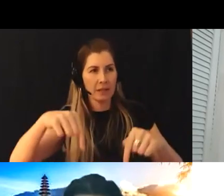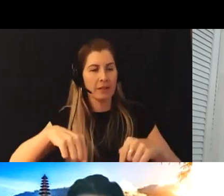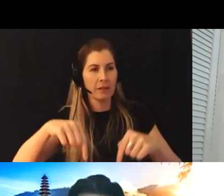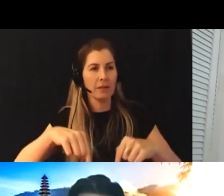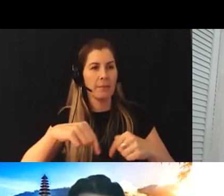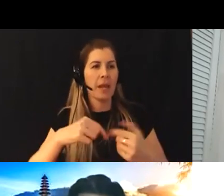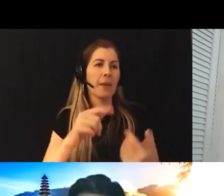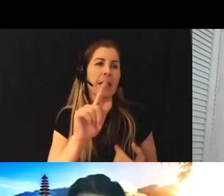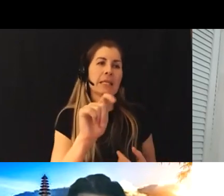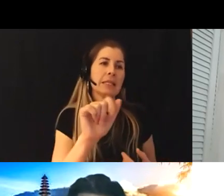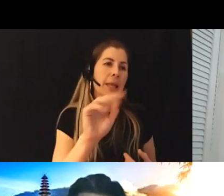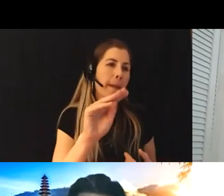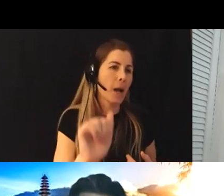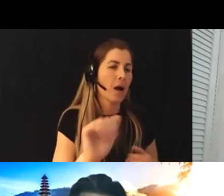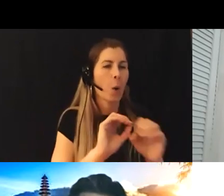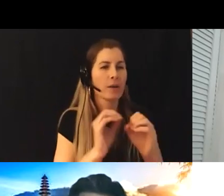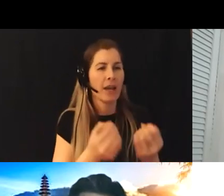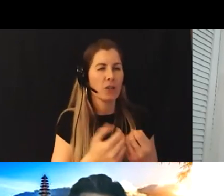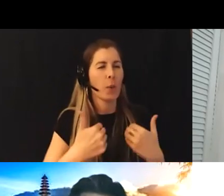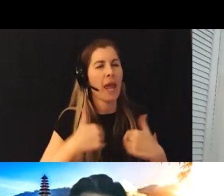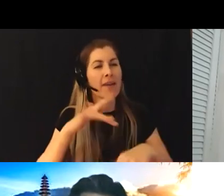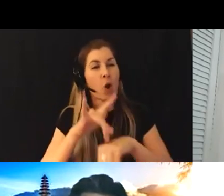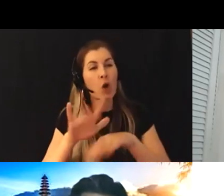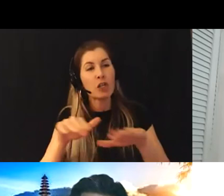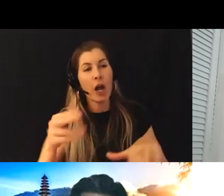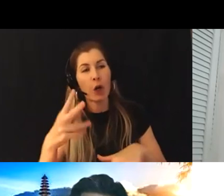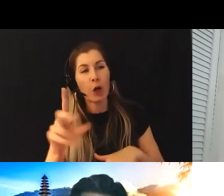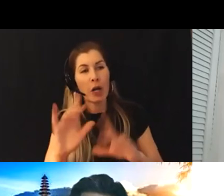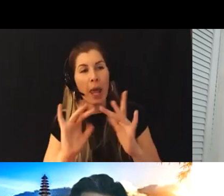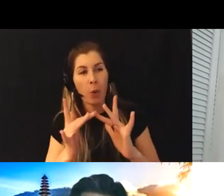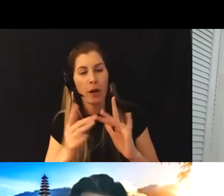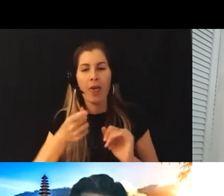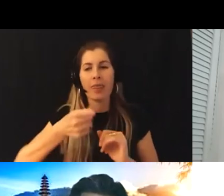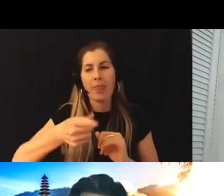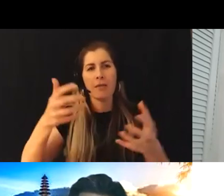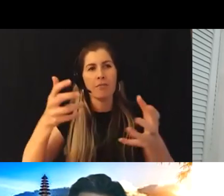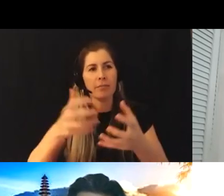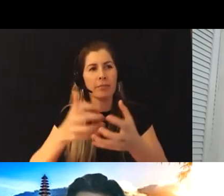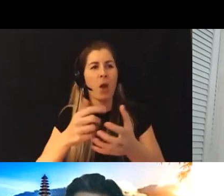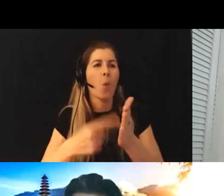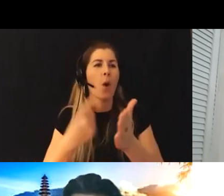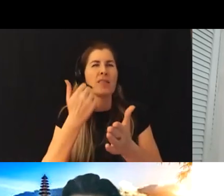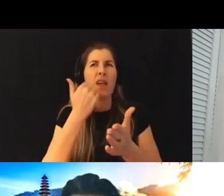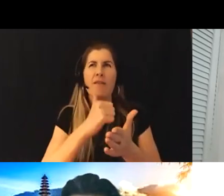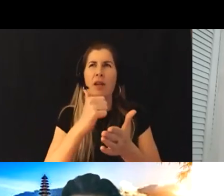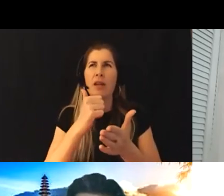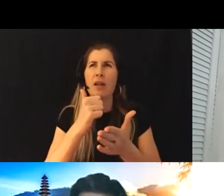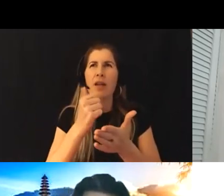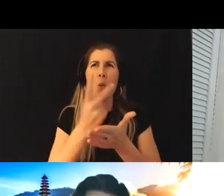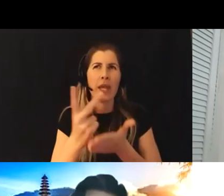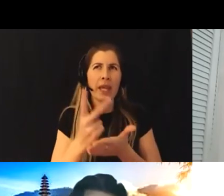TAMA organization, we have an early childhood network. They meet once every other week on Wednesdays. We